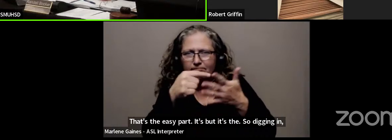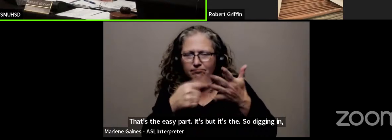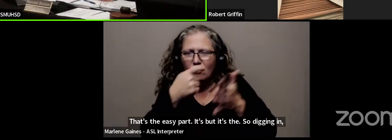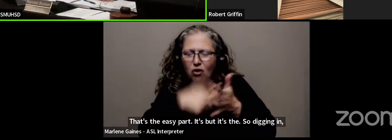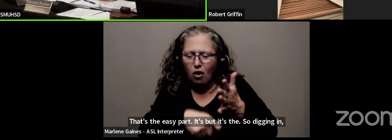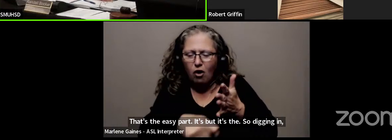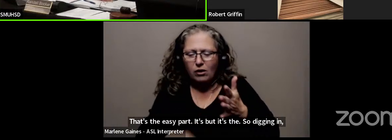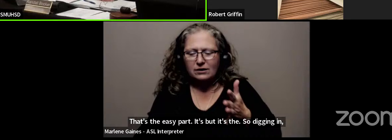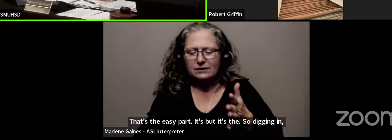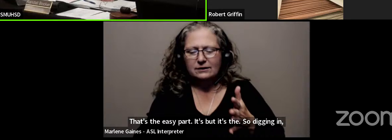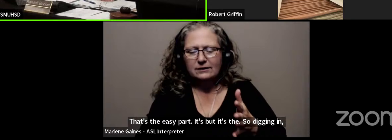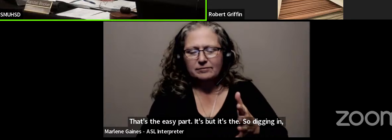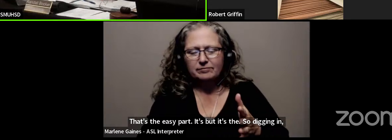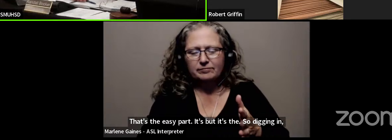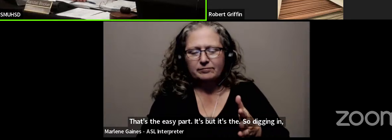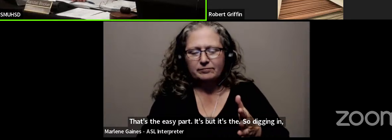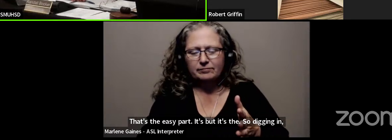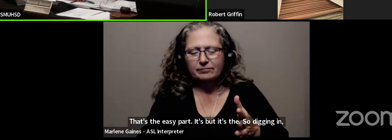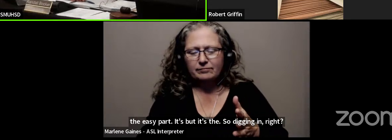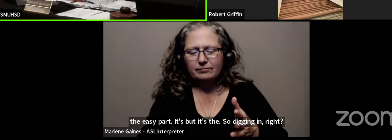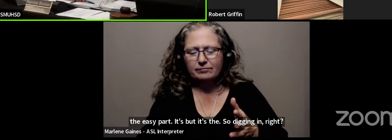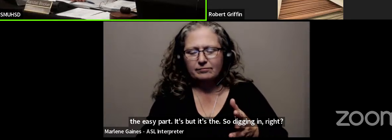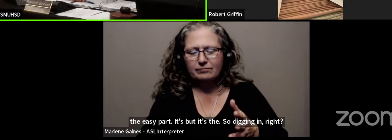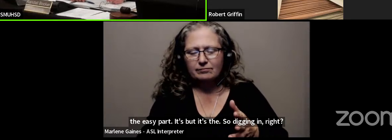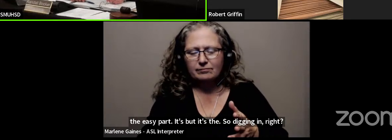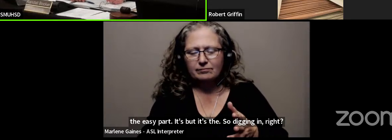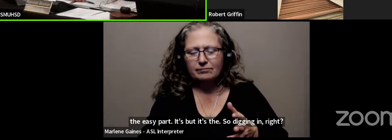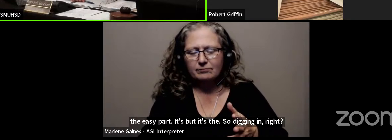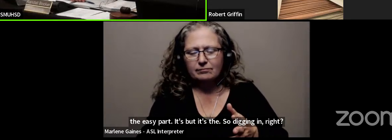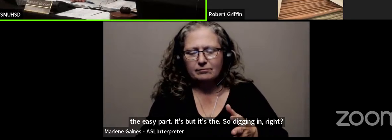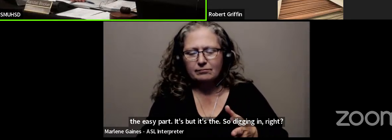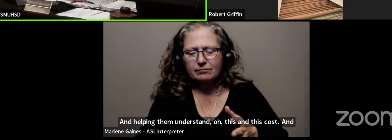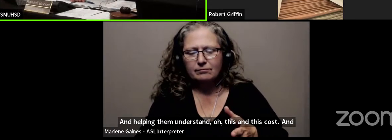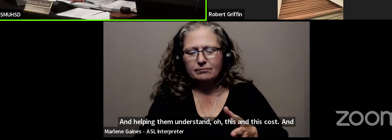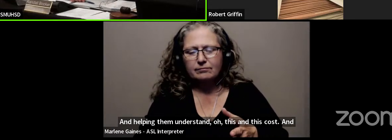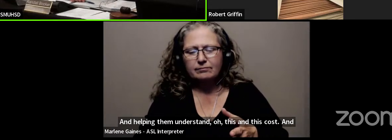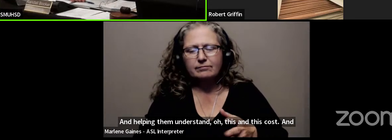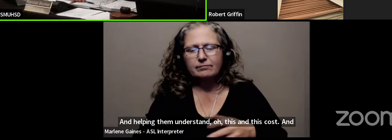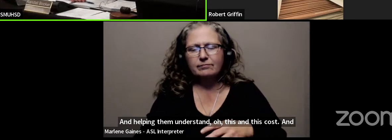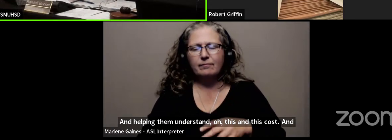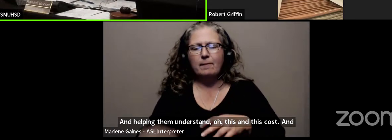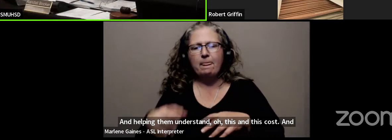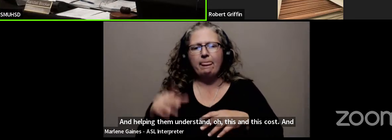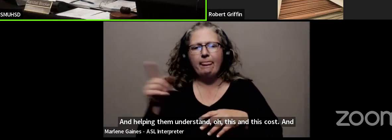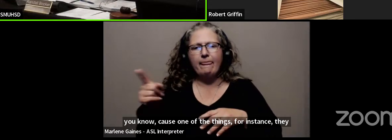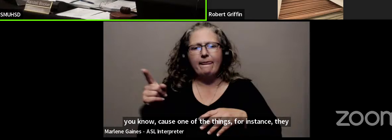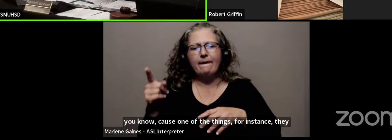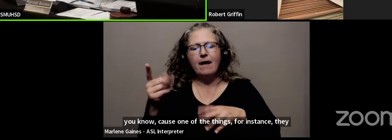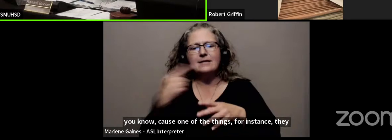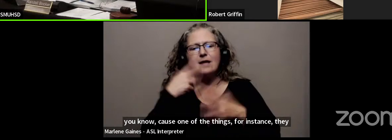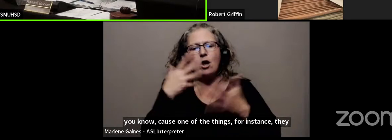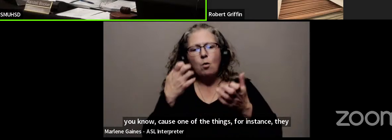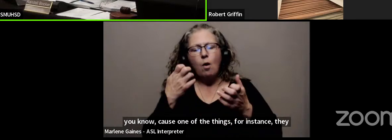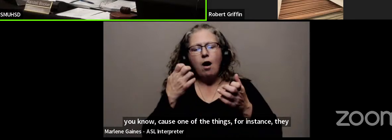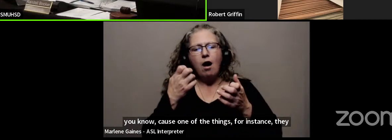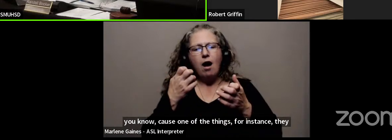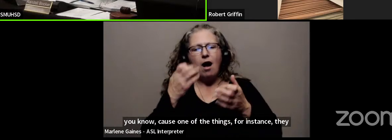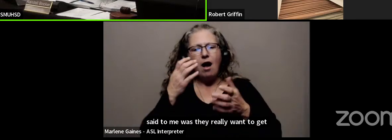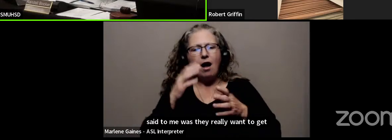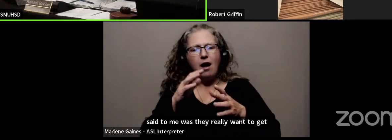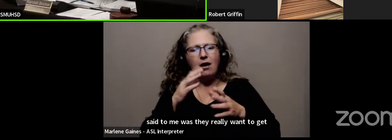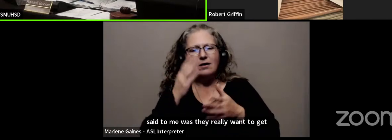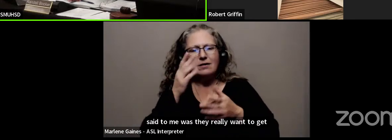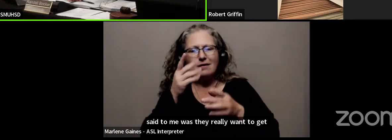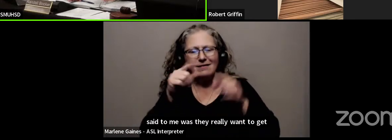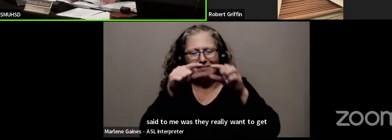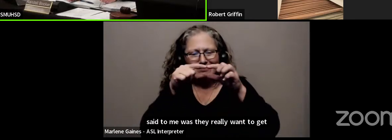And, because one of the things, for instance, they said to me was they really want to get away from the single serving condiment